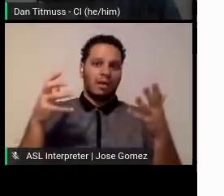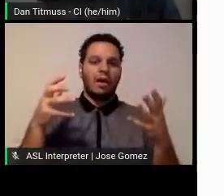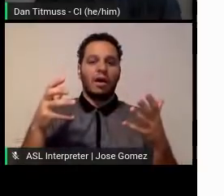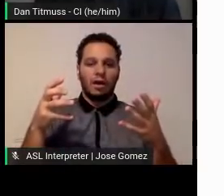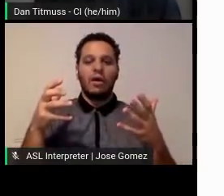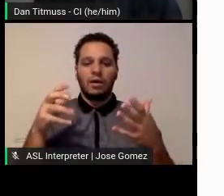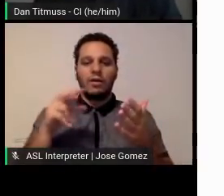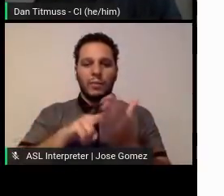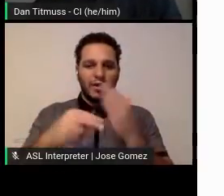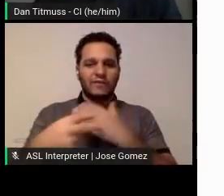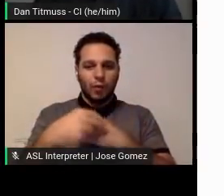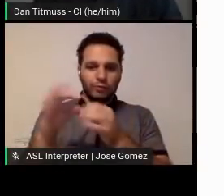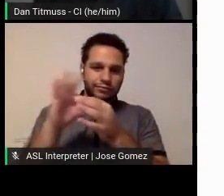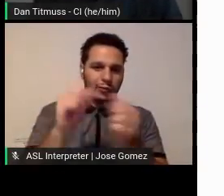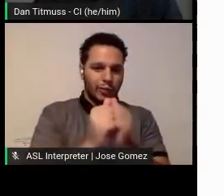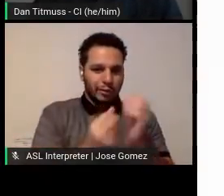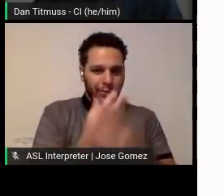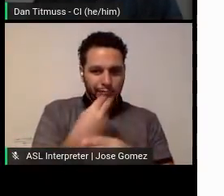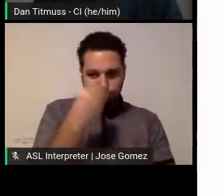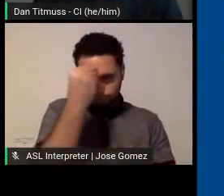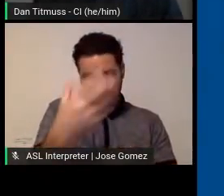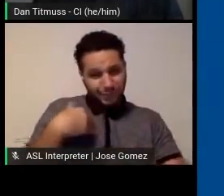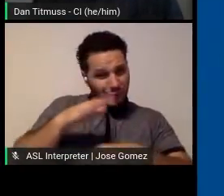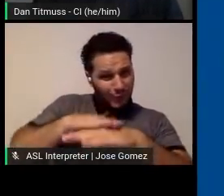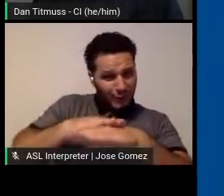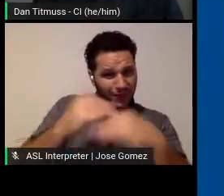this session, so just buckle in. I'm warning you now.